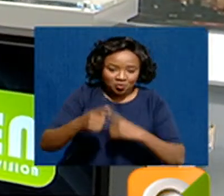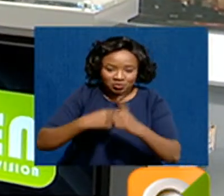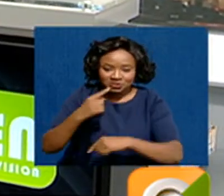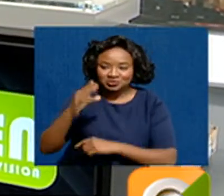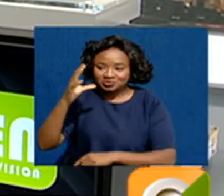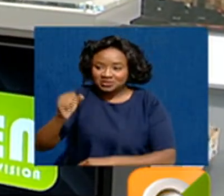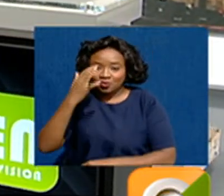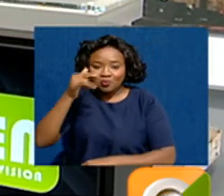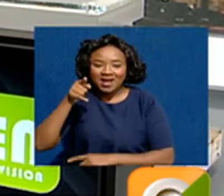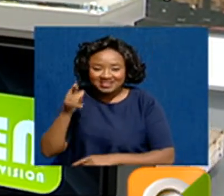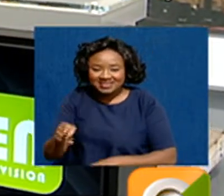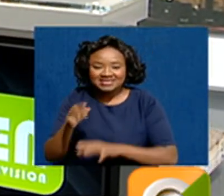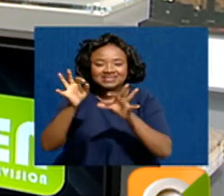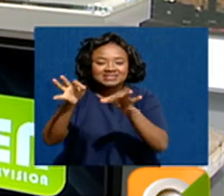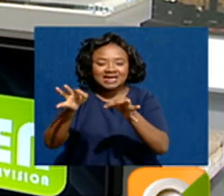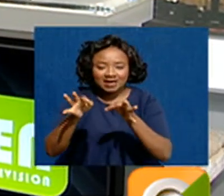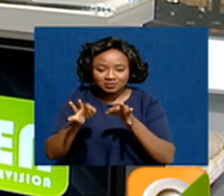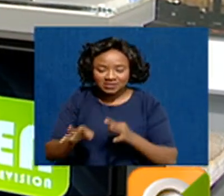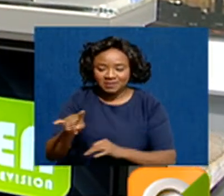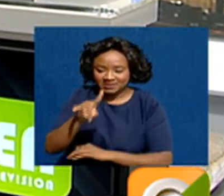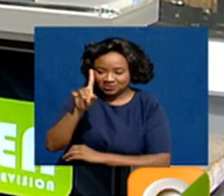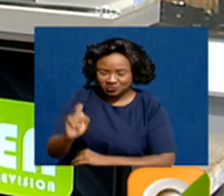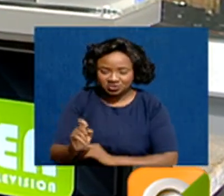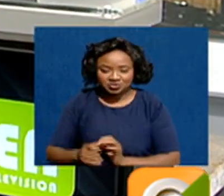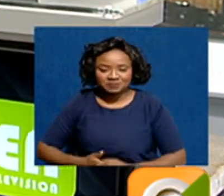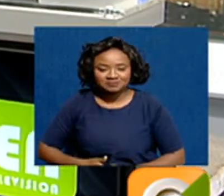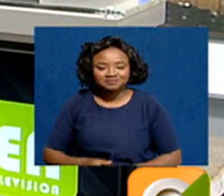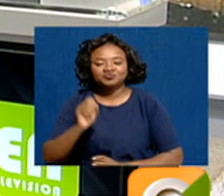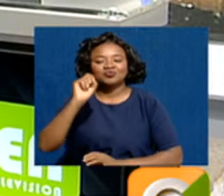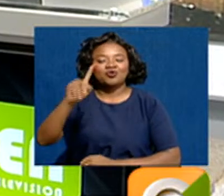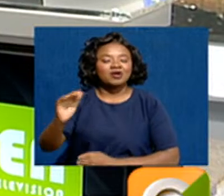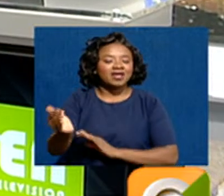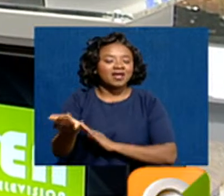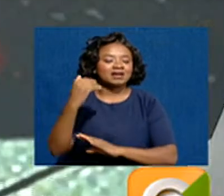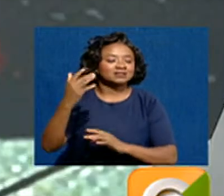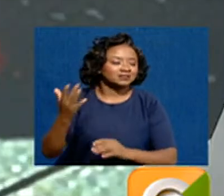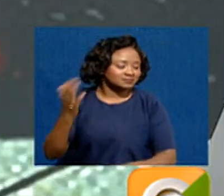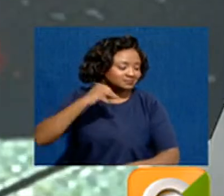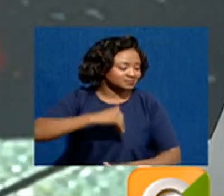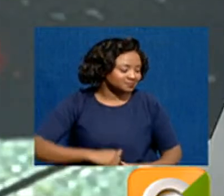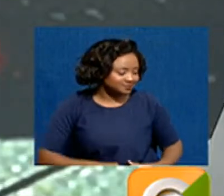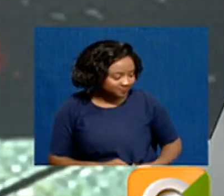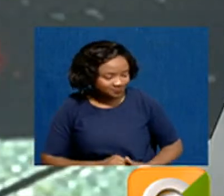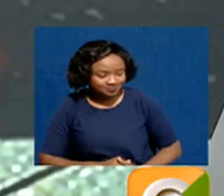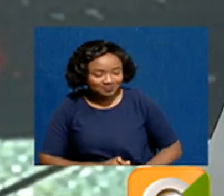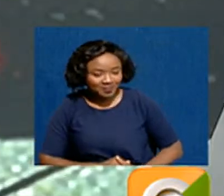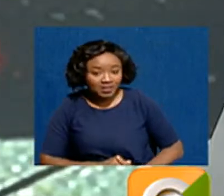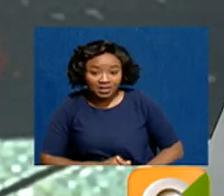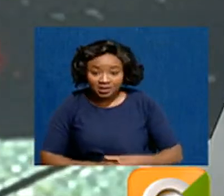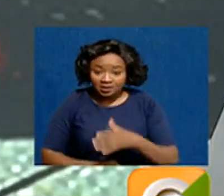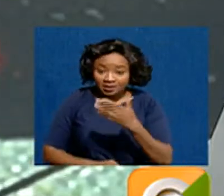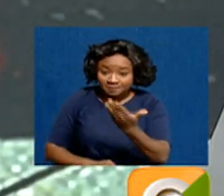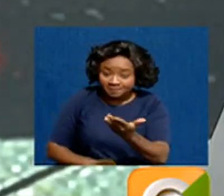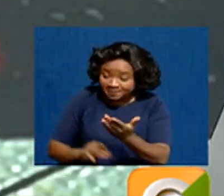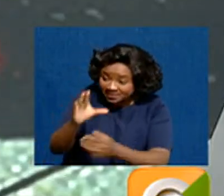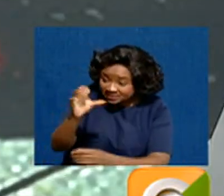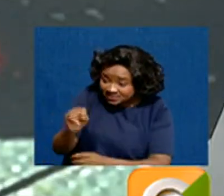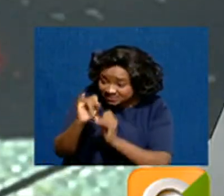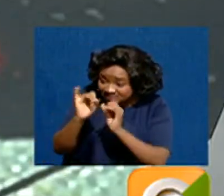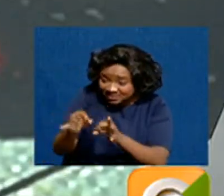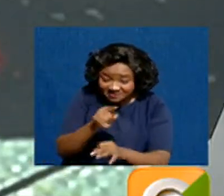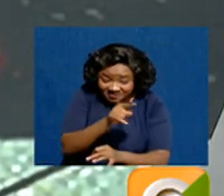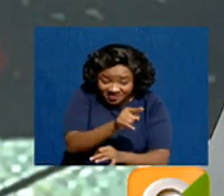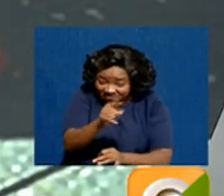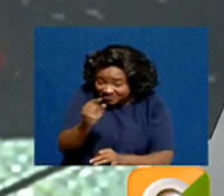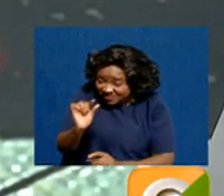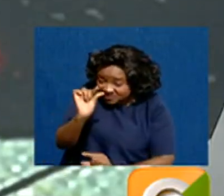is an accountability question. Okay. The question Let me hear your accountability question. The question is this one, CS. If you cannot fix little things